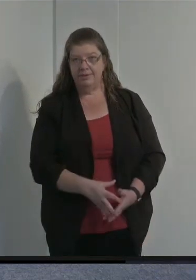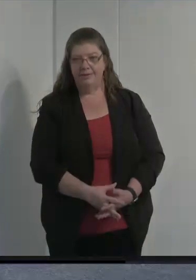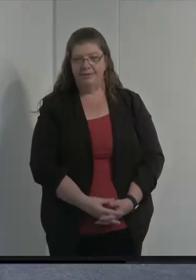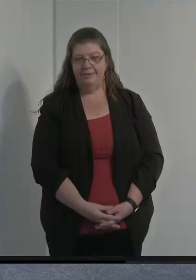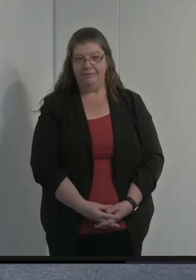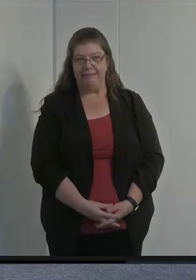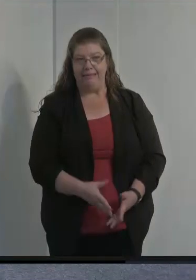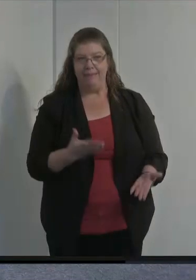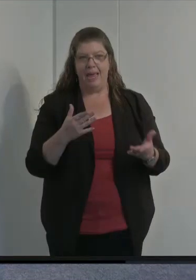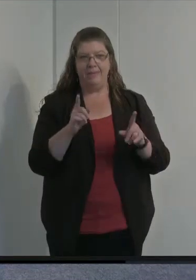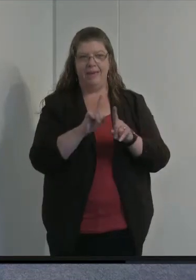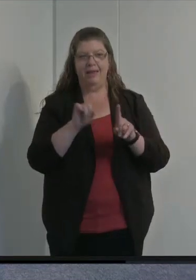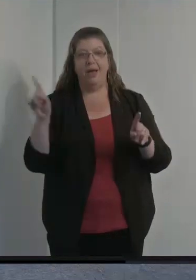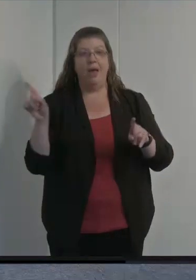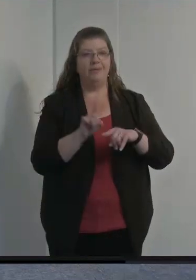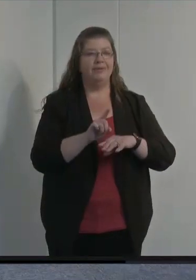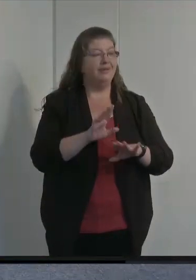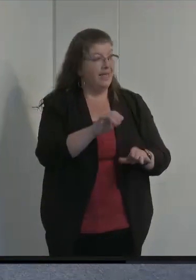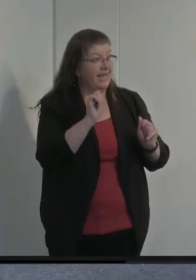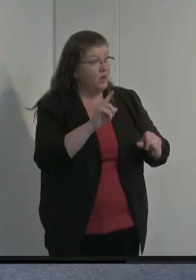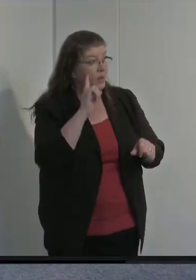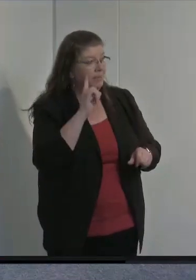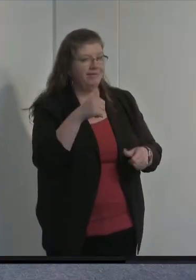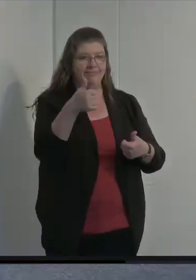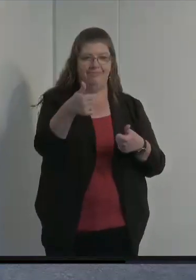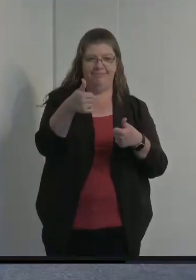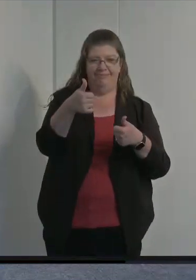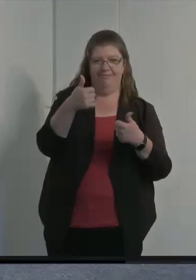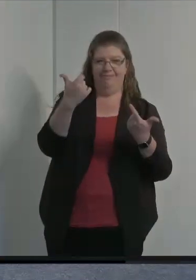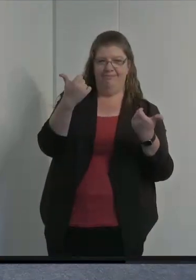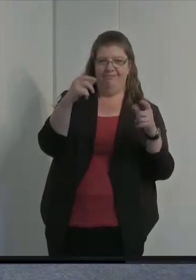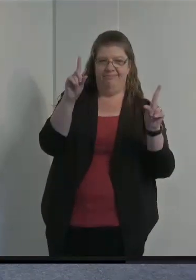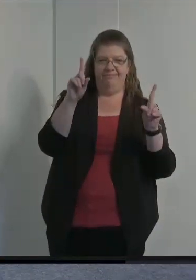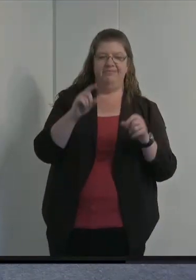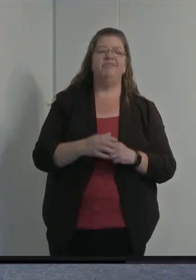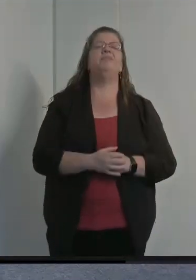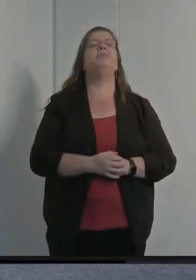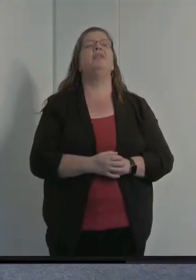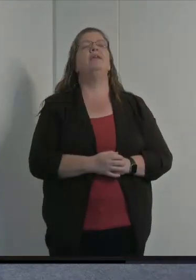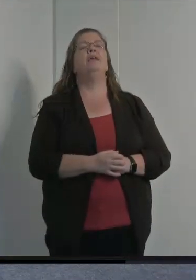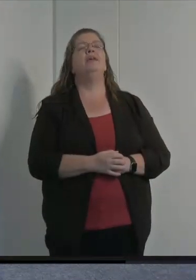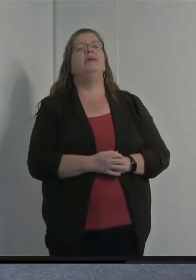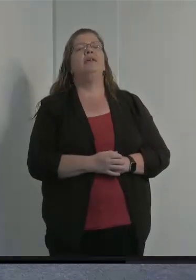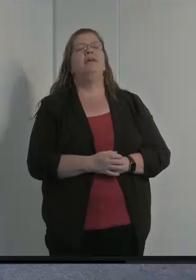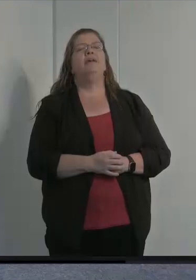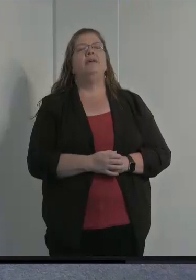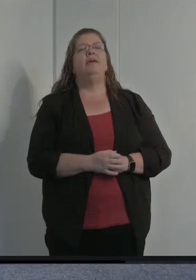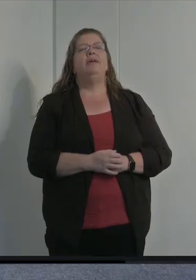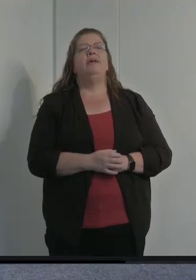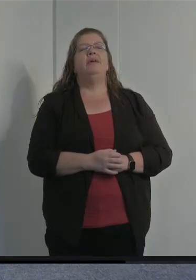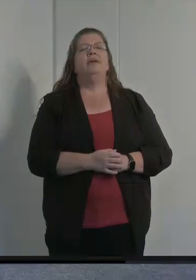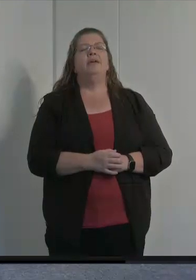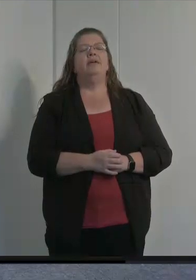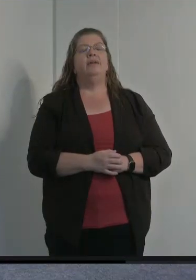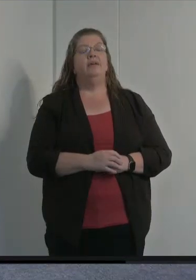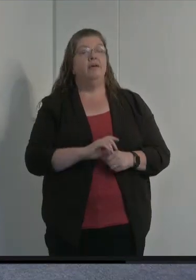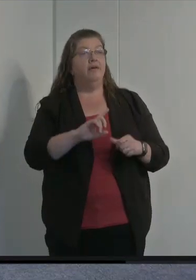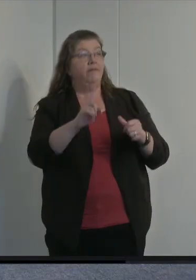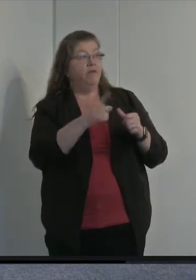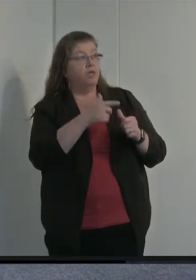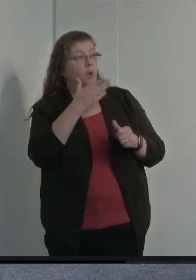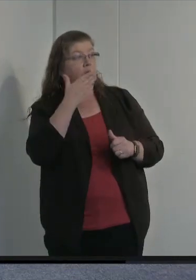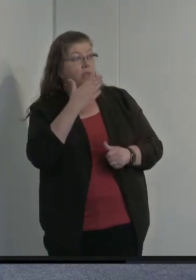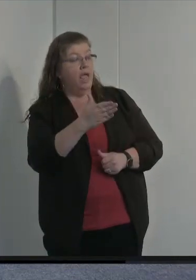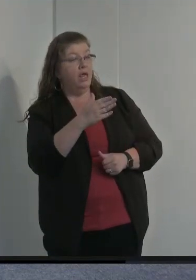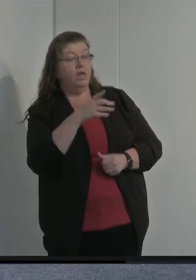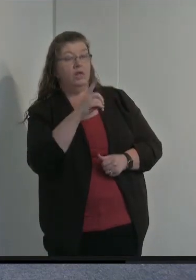He may have stepped away. There you go. Can you hear me? There you Yeah, go. can Thank you. All right. First, I just want to thank Dr.